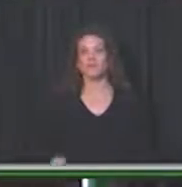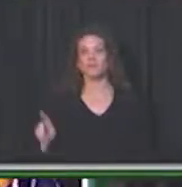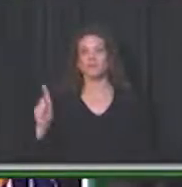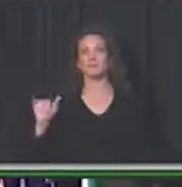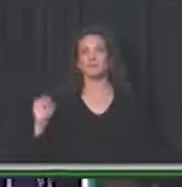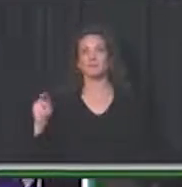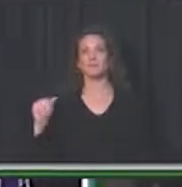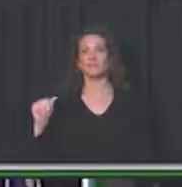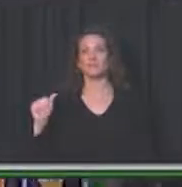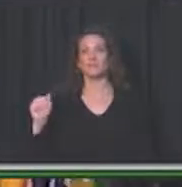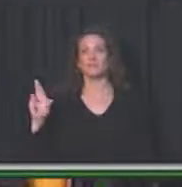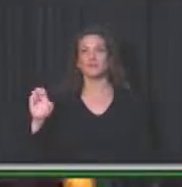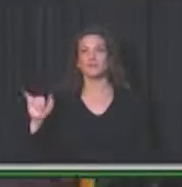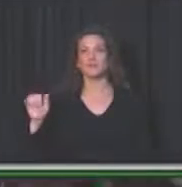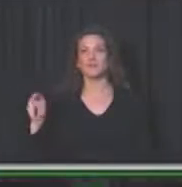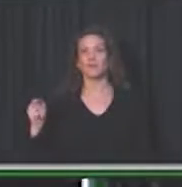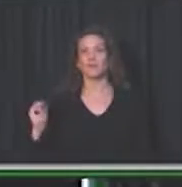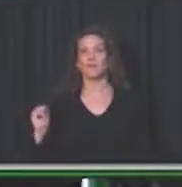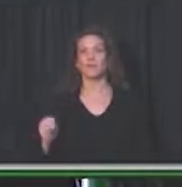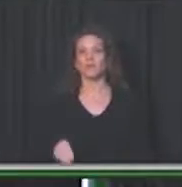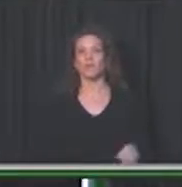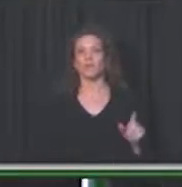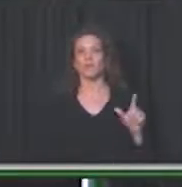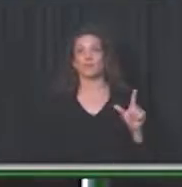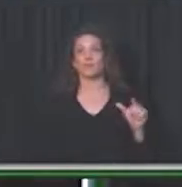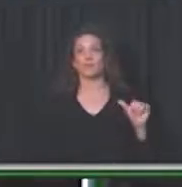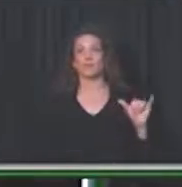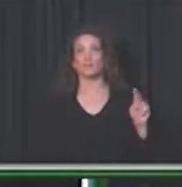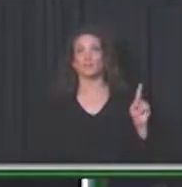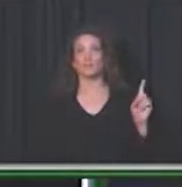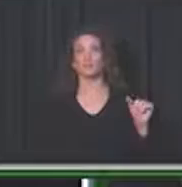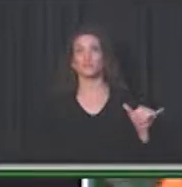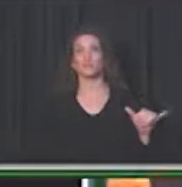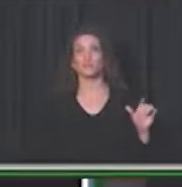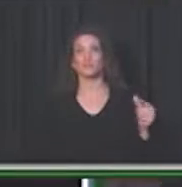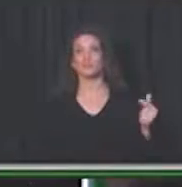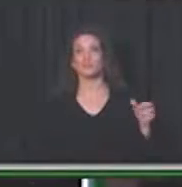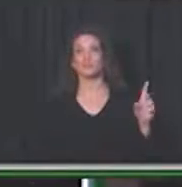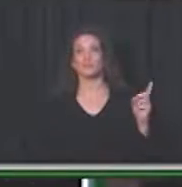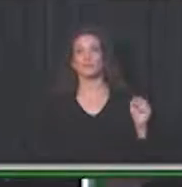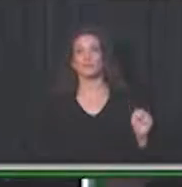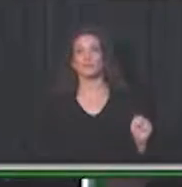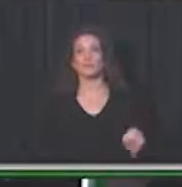Diana Ariano. Lindsay Marie Gordon.